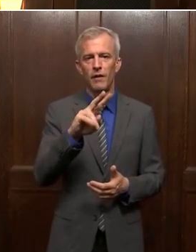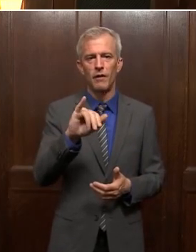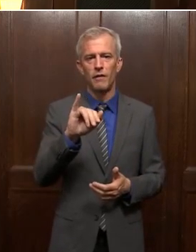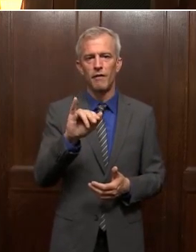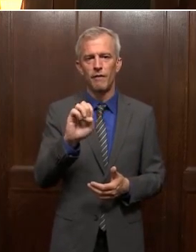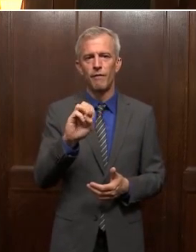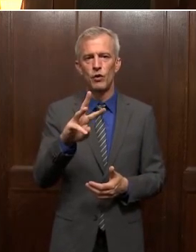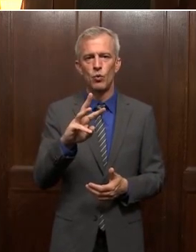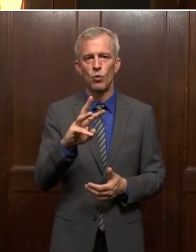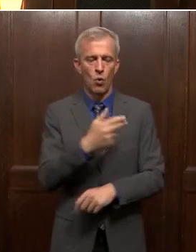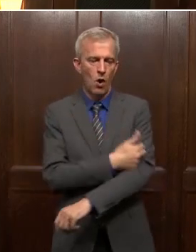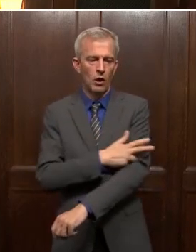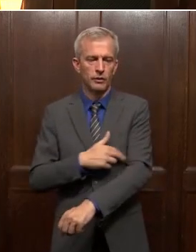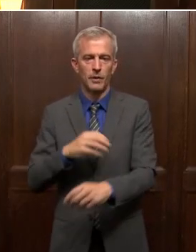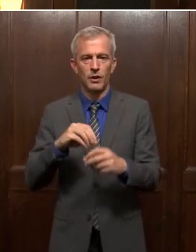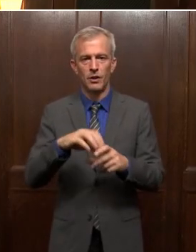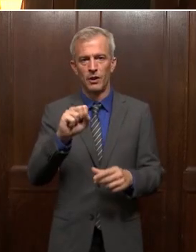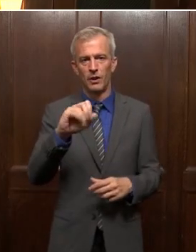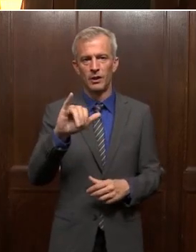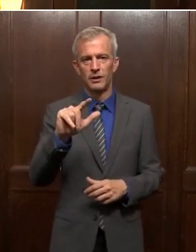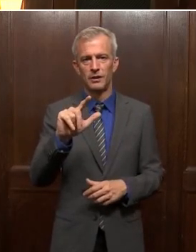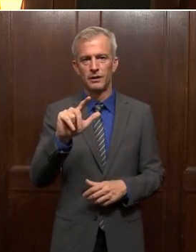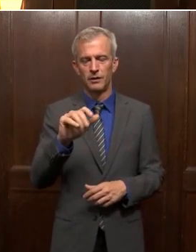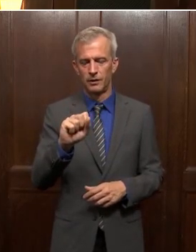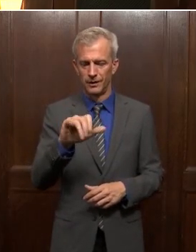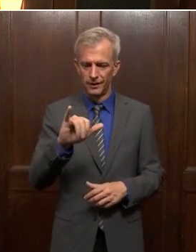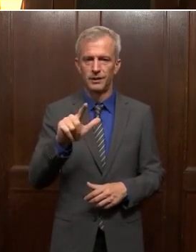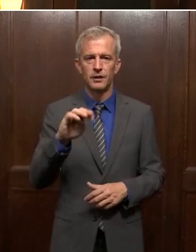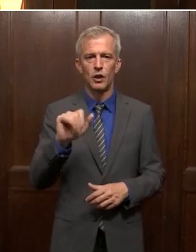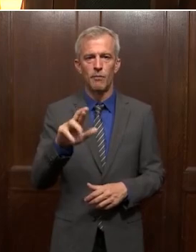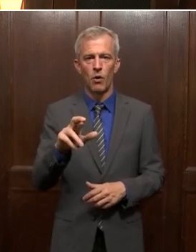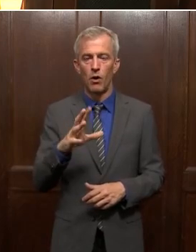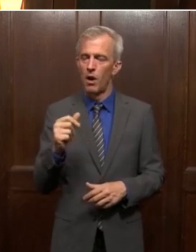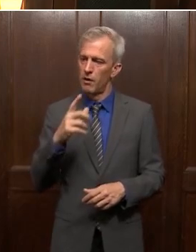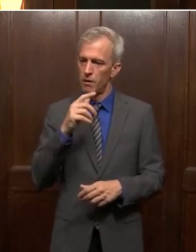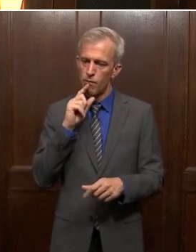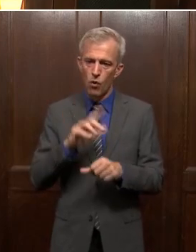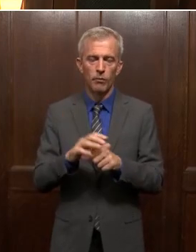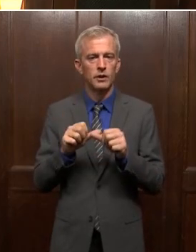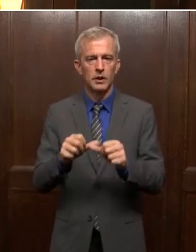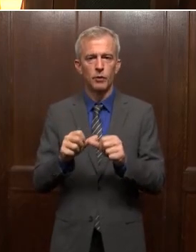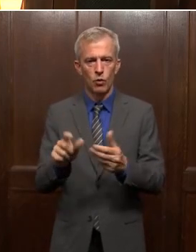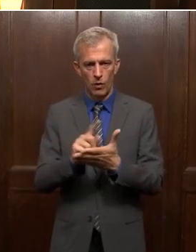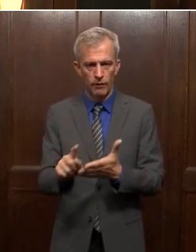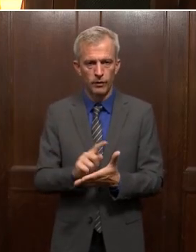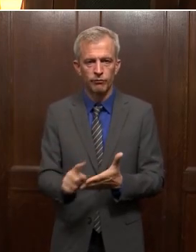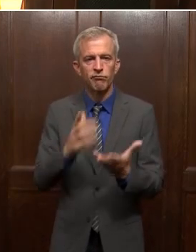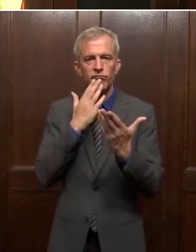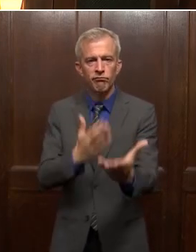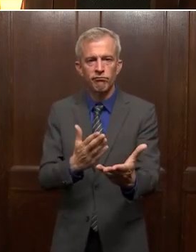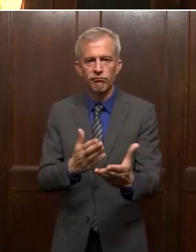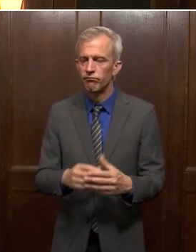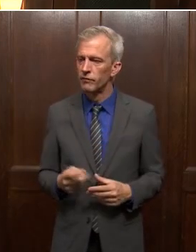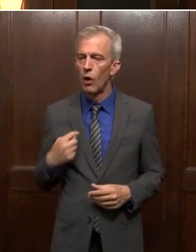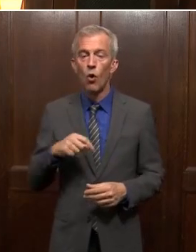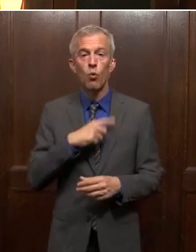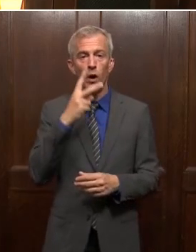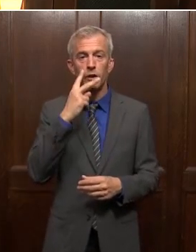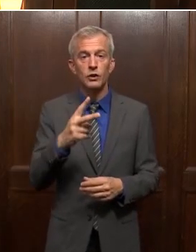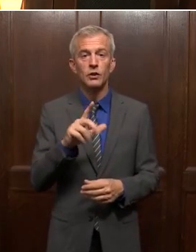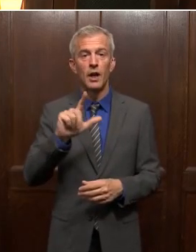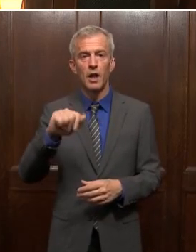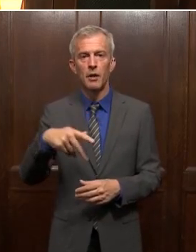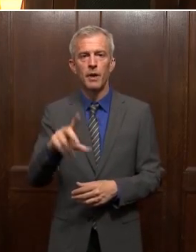on Good Friday, and they promised to keep it going every week. Thank you. We see it in LAPD officer